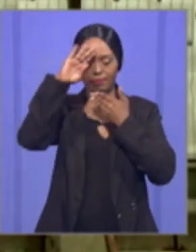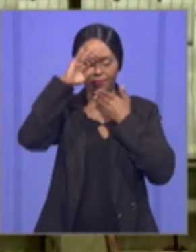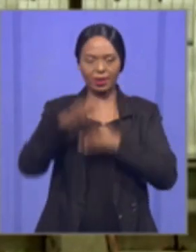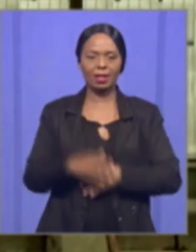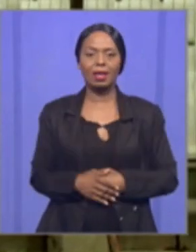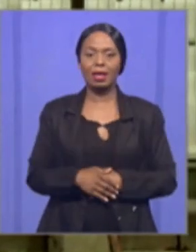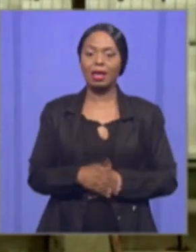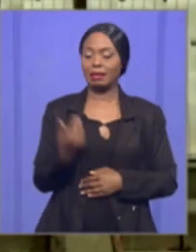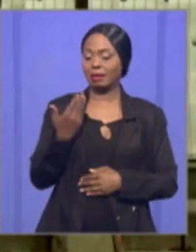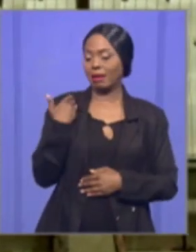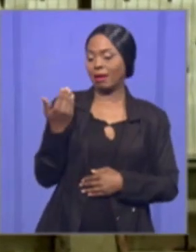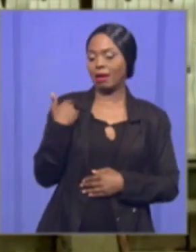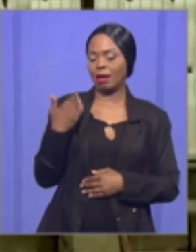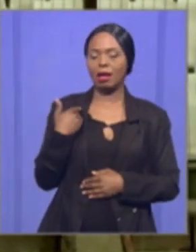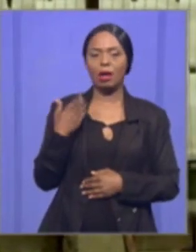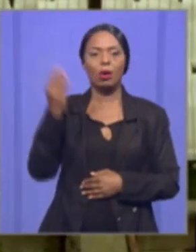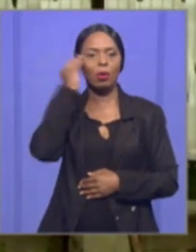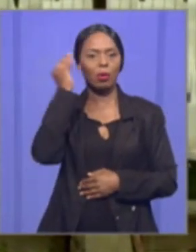knew gore